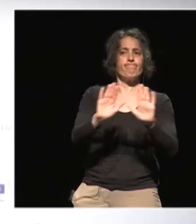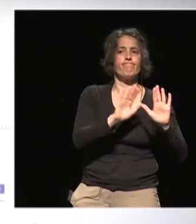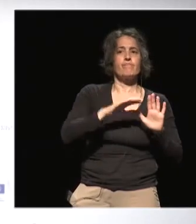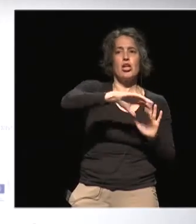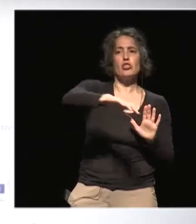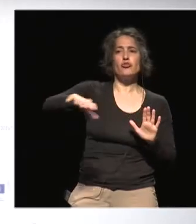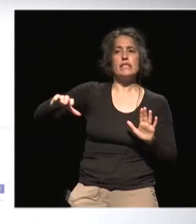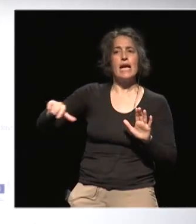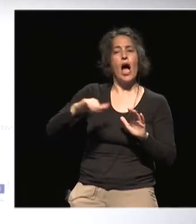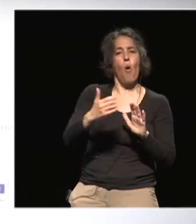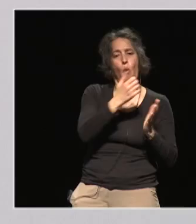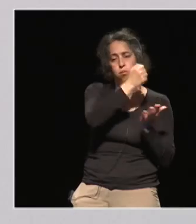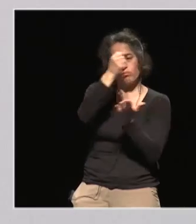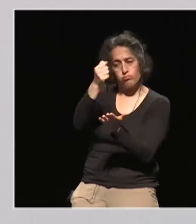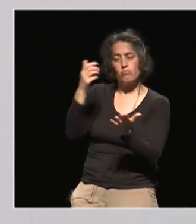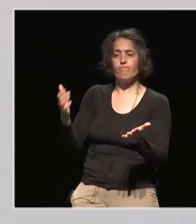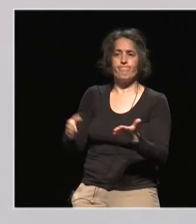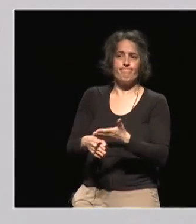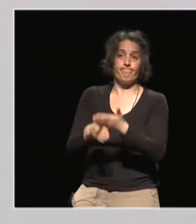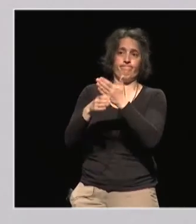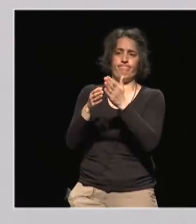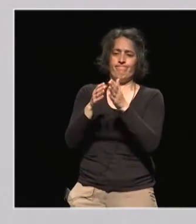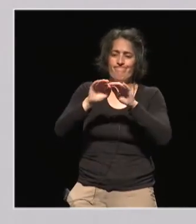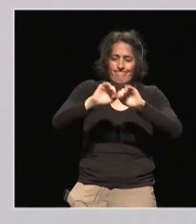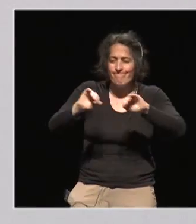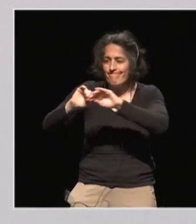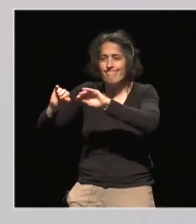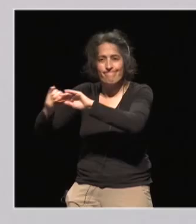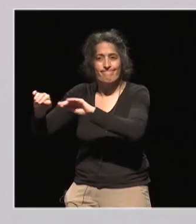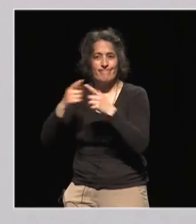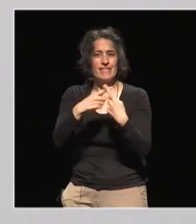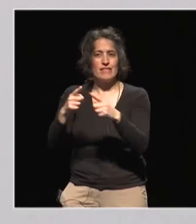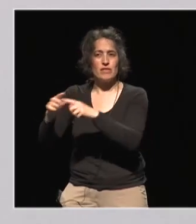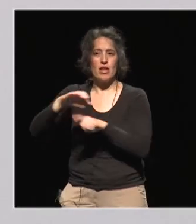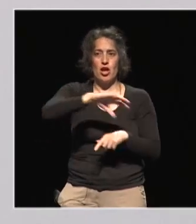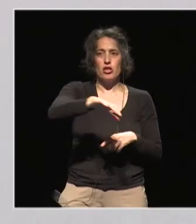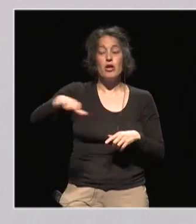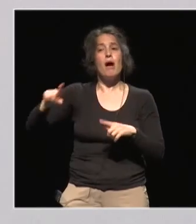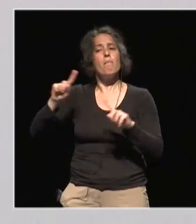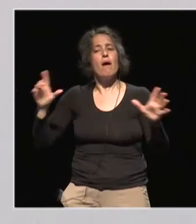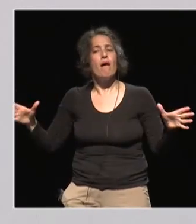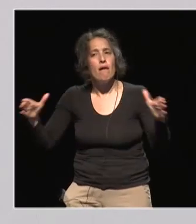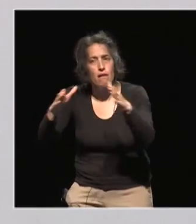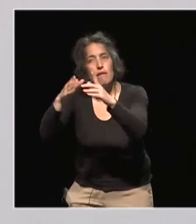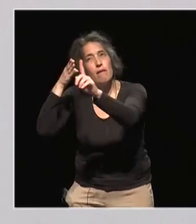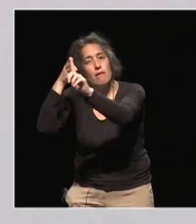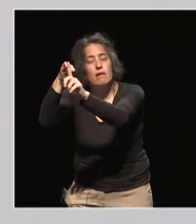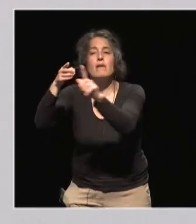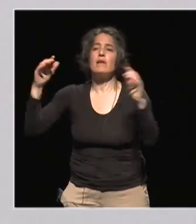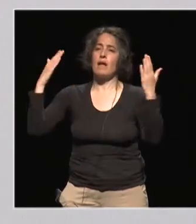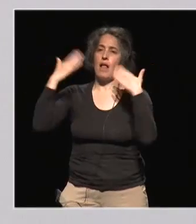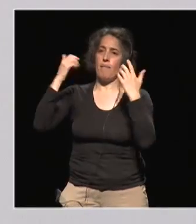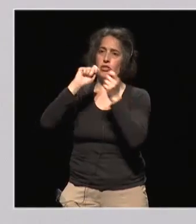the INDCs is the pillar to differentiate the efforts, but also to point at concrete action that can be